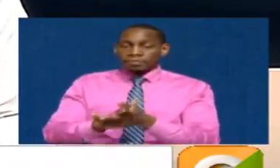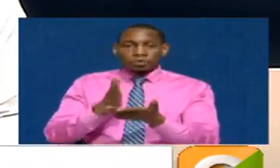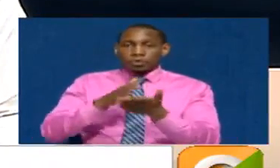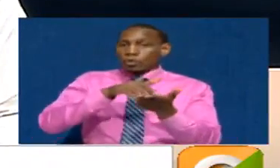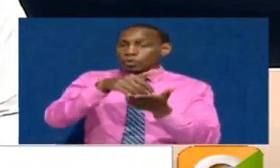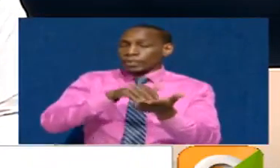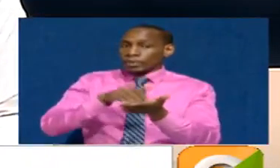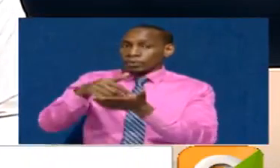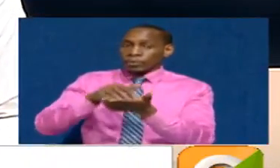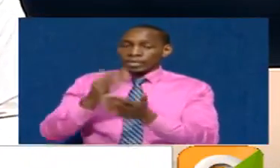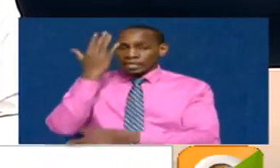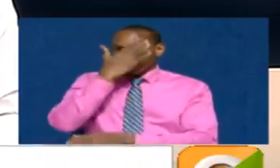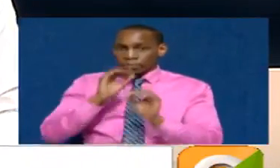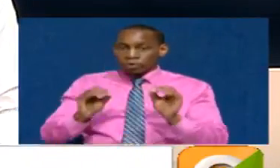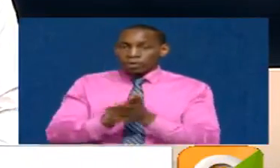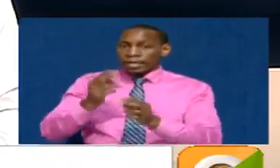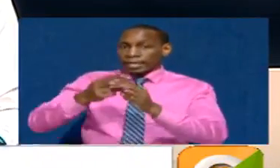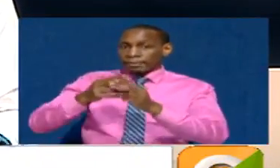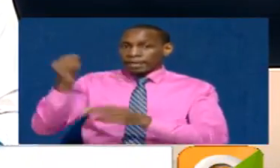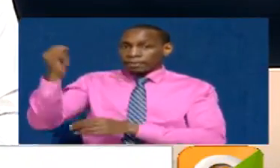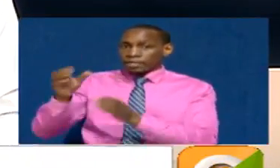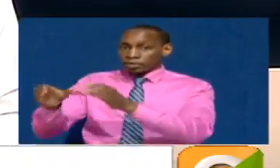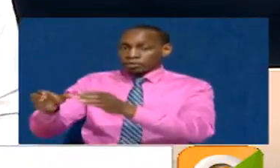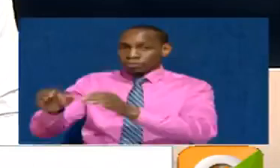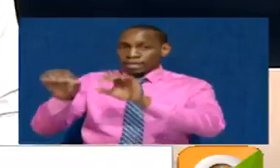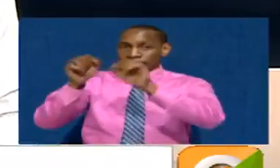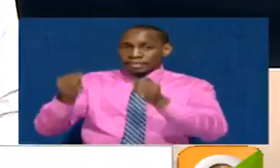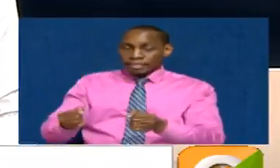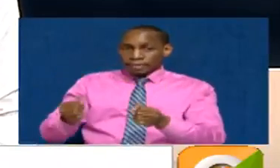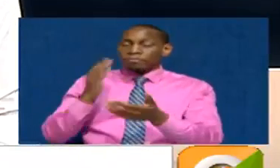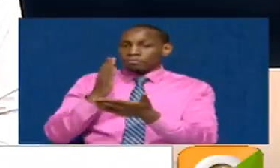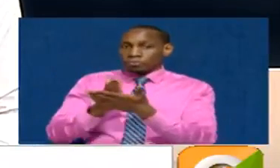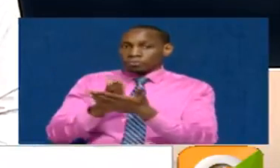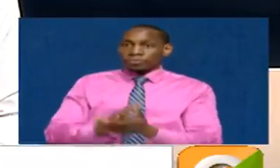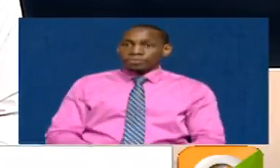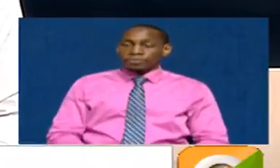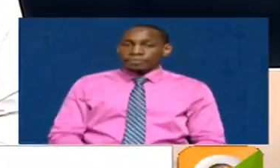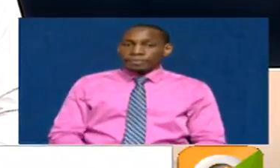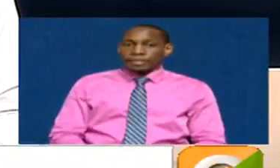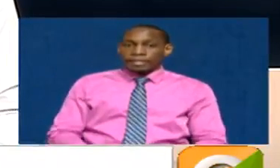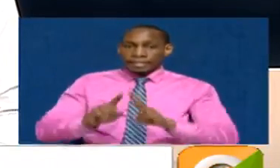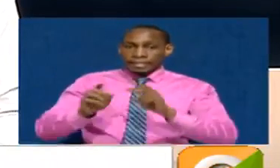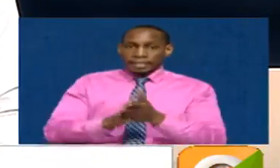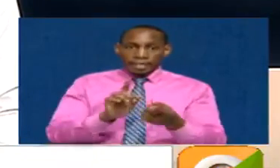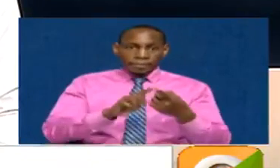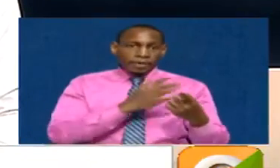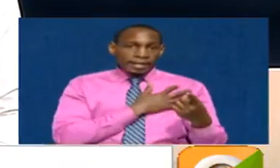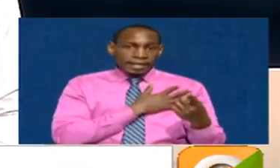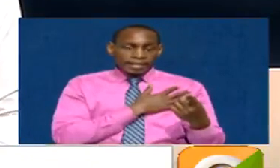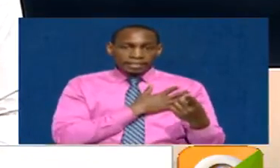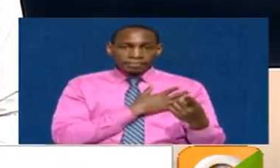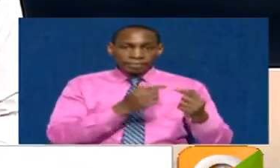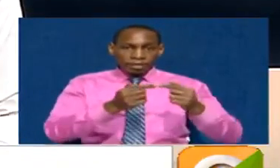loose, fickle, and shameless this so-called political party system really is. And I'll start with NASA,